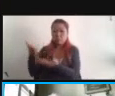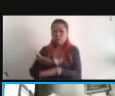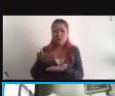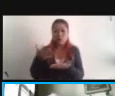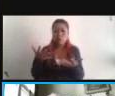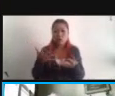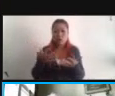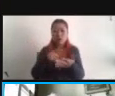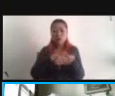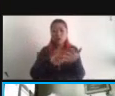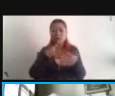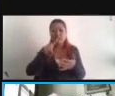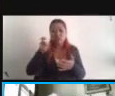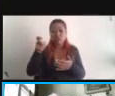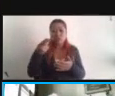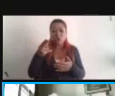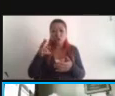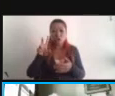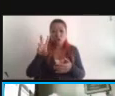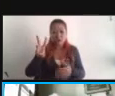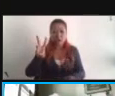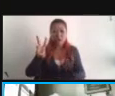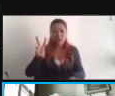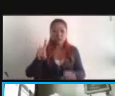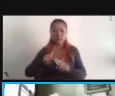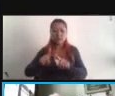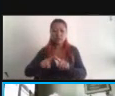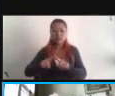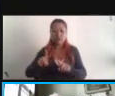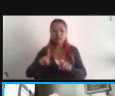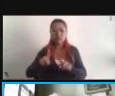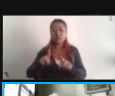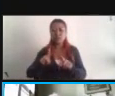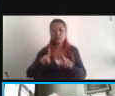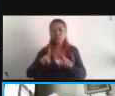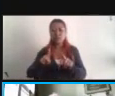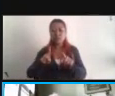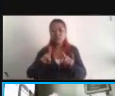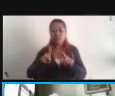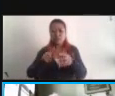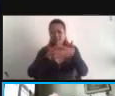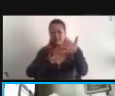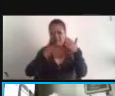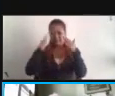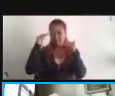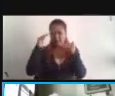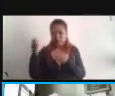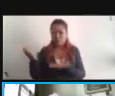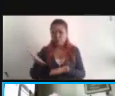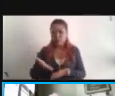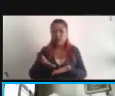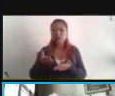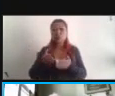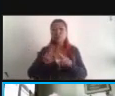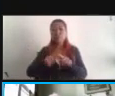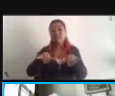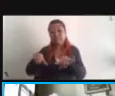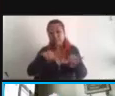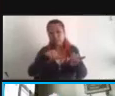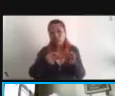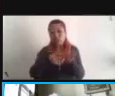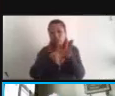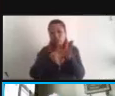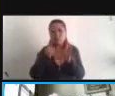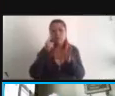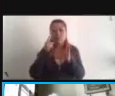hardware, all those requirements are in here. So that kind of gives you an overview of all the different standards and requirements that are in these